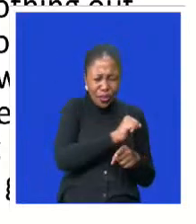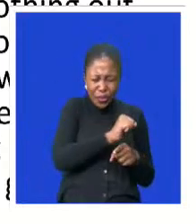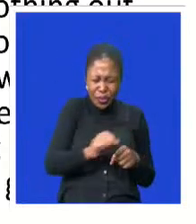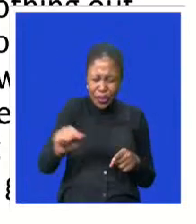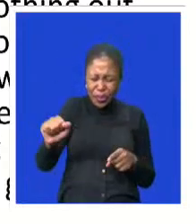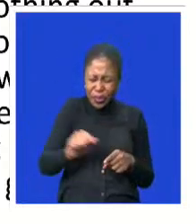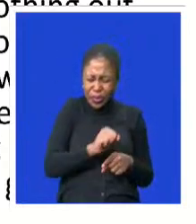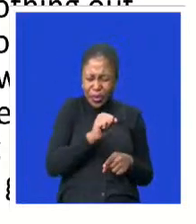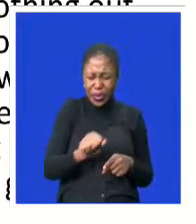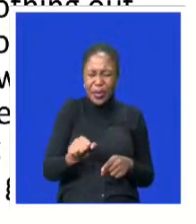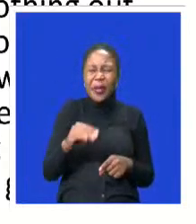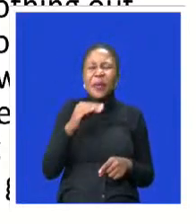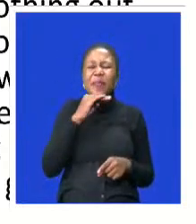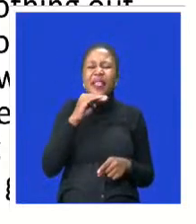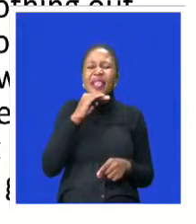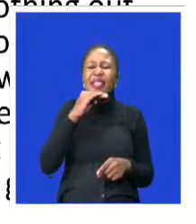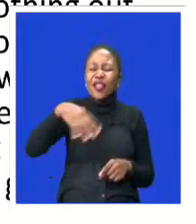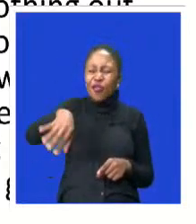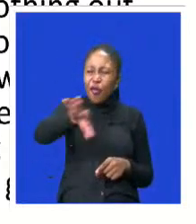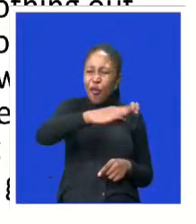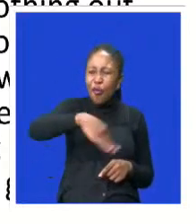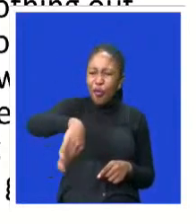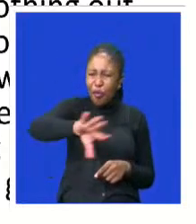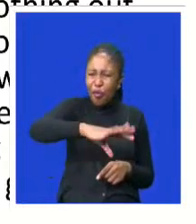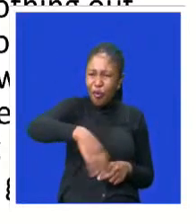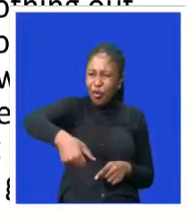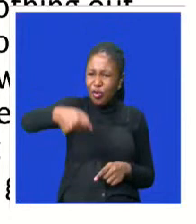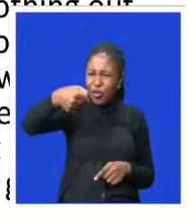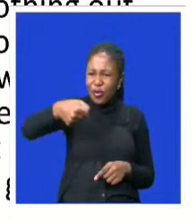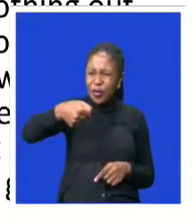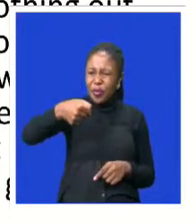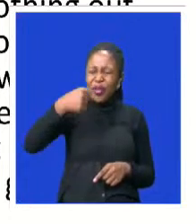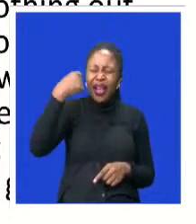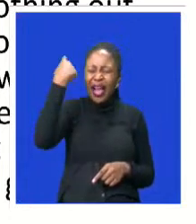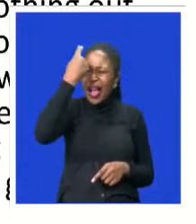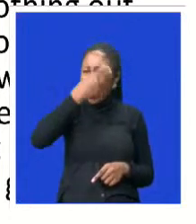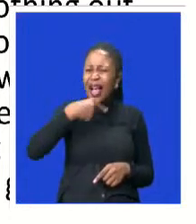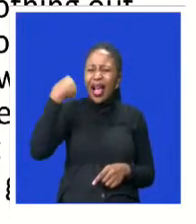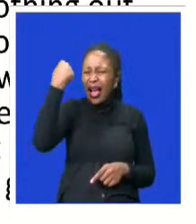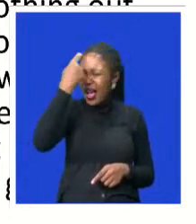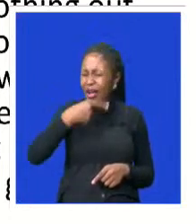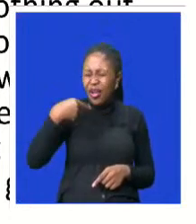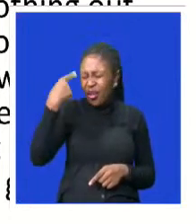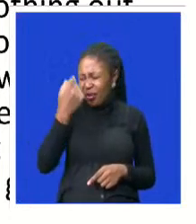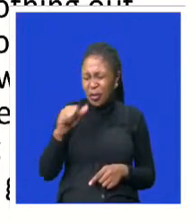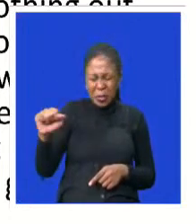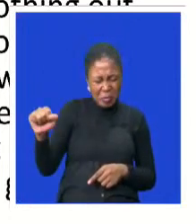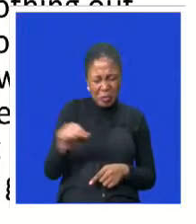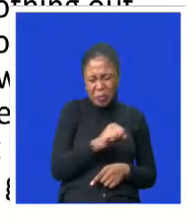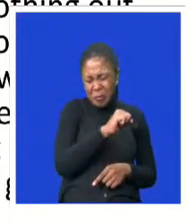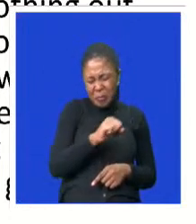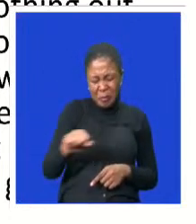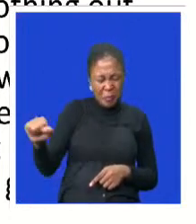take hours. Sentence number 4. Each piece of clothing must be handled